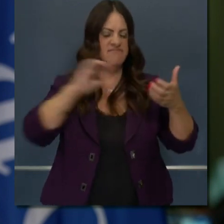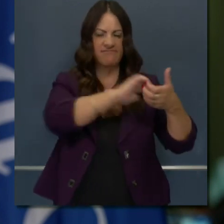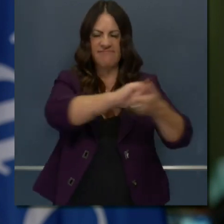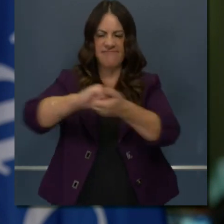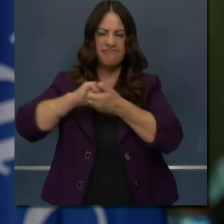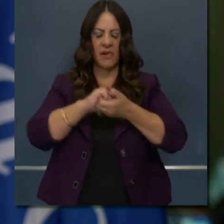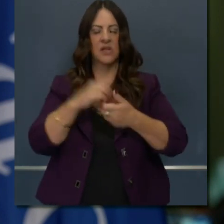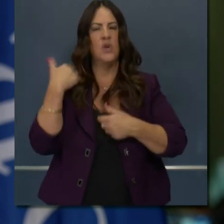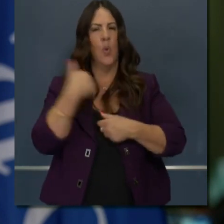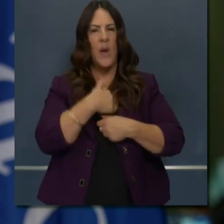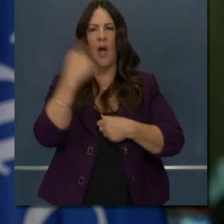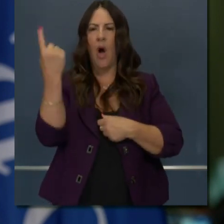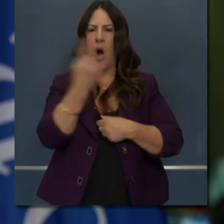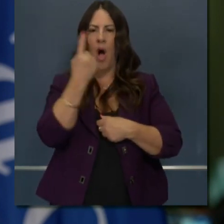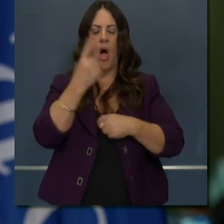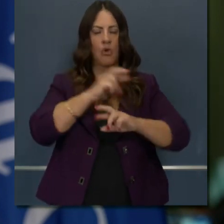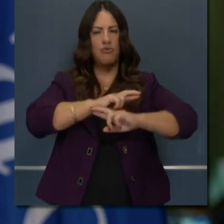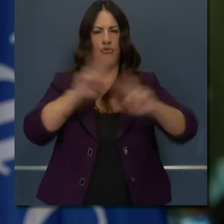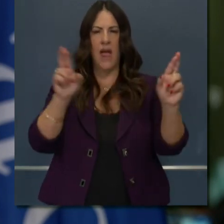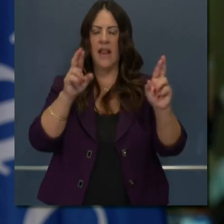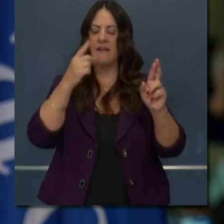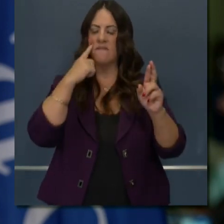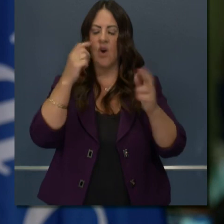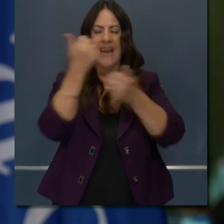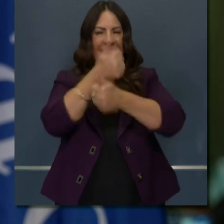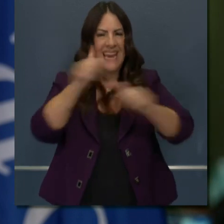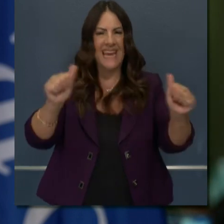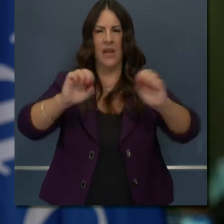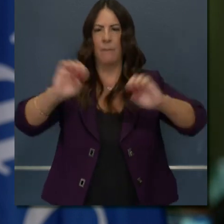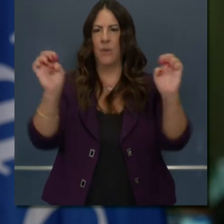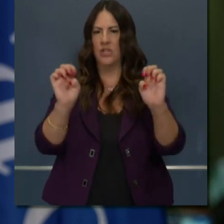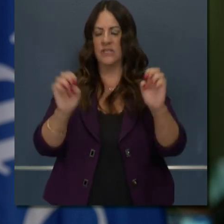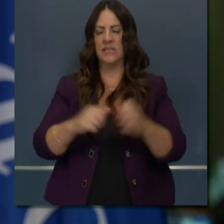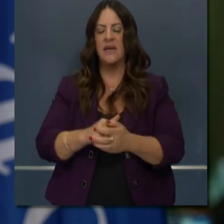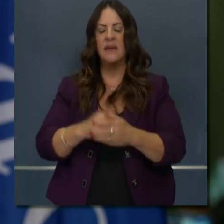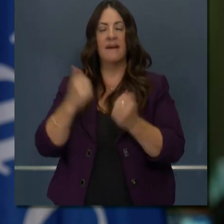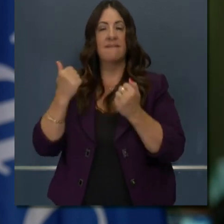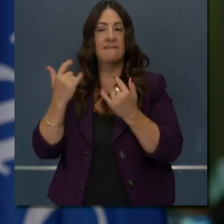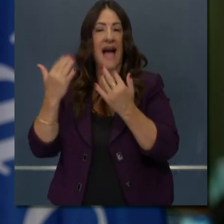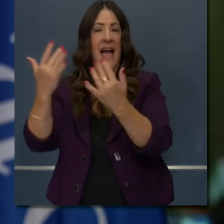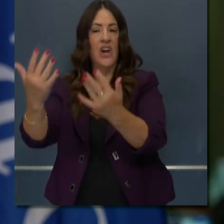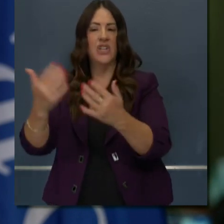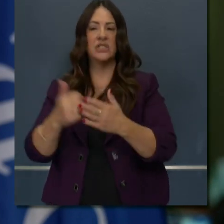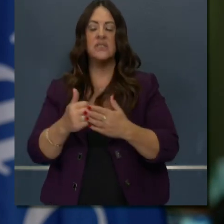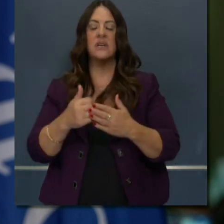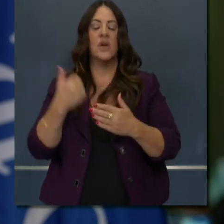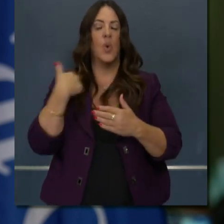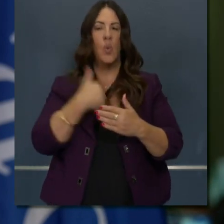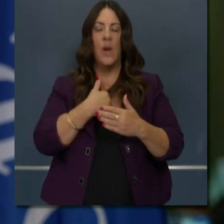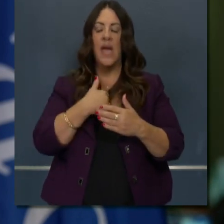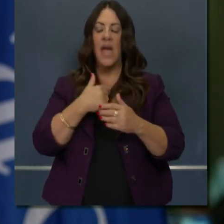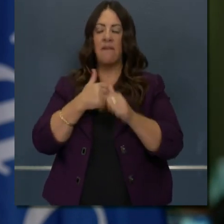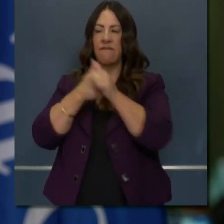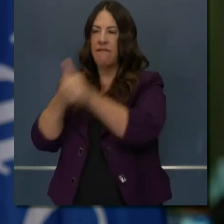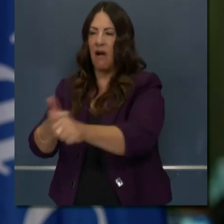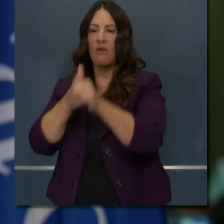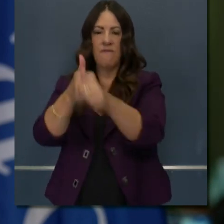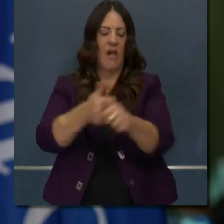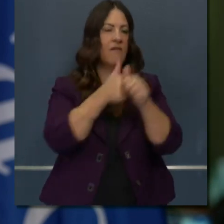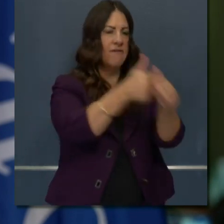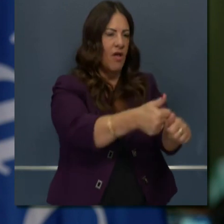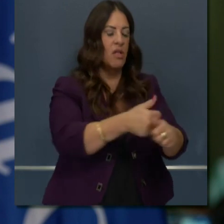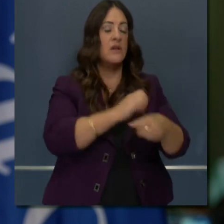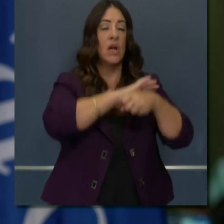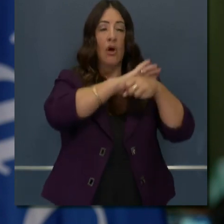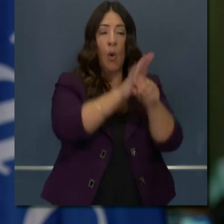it is that's before us. So we have wildfires throughout the state, constantly moving resources, COVID, working with our health partners.